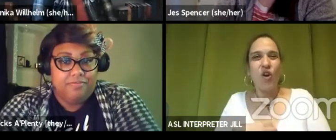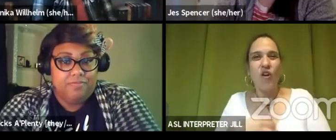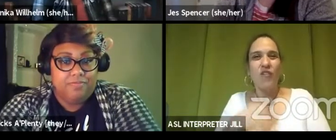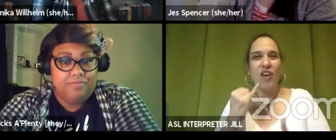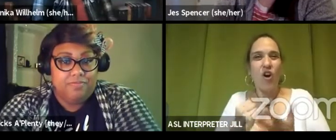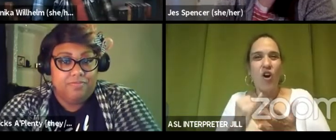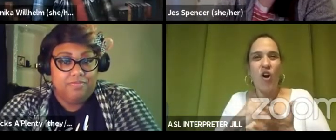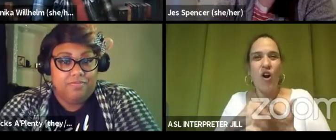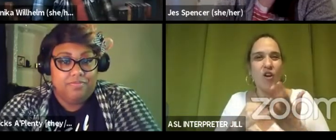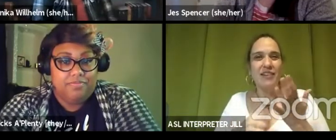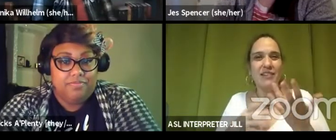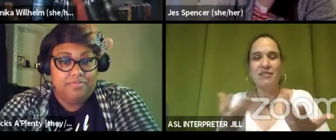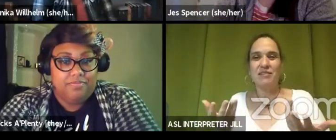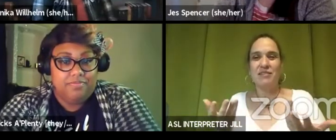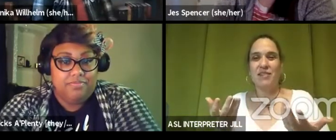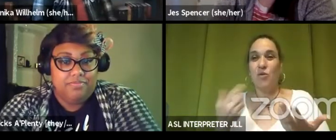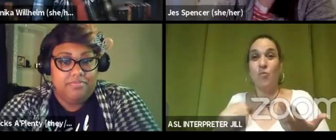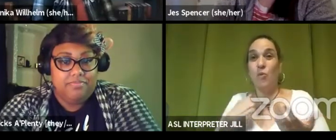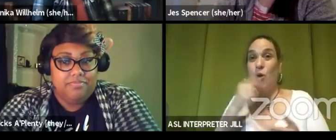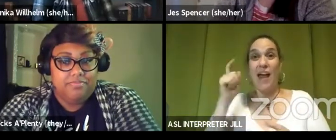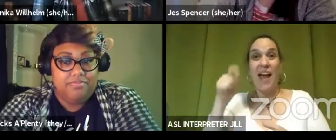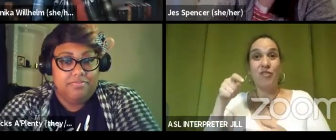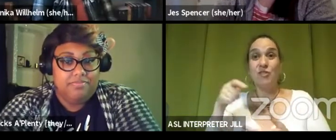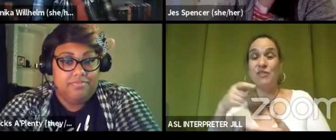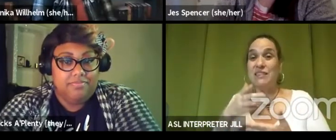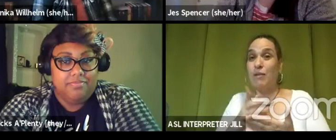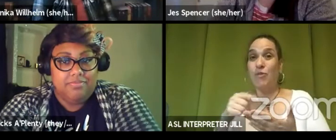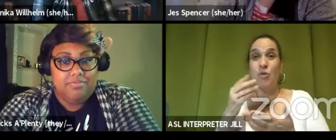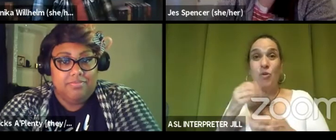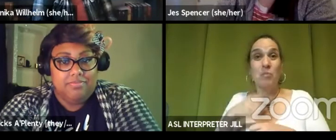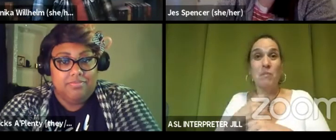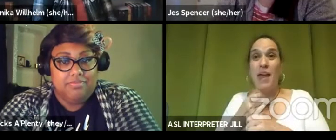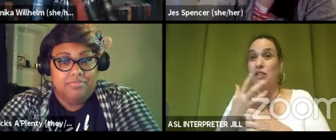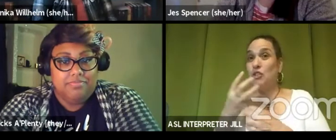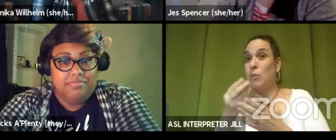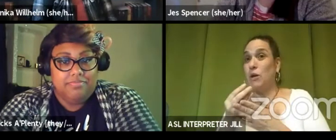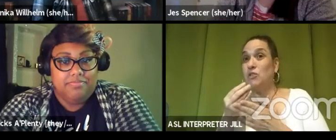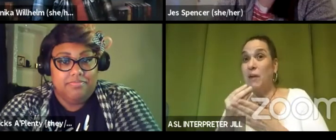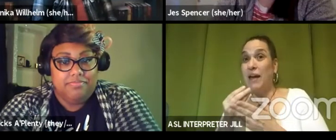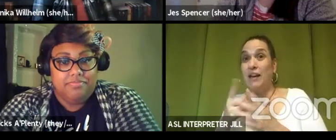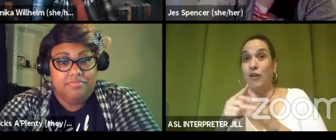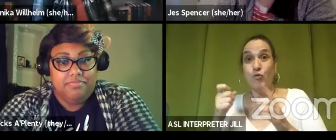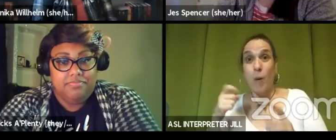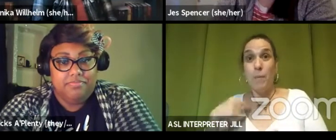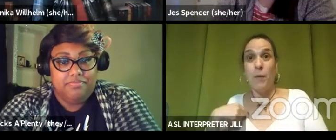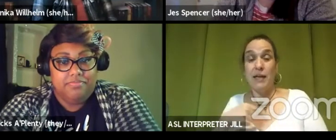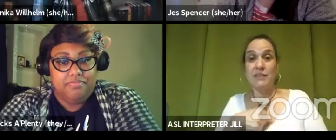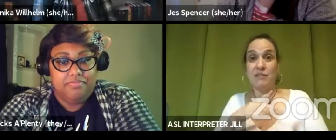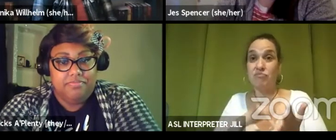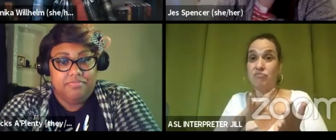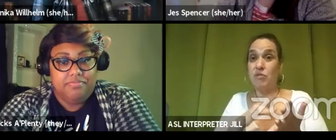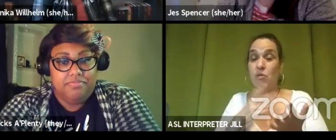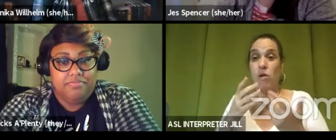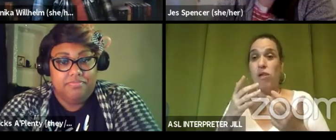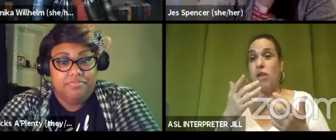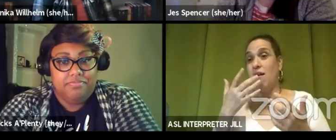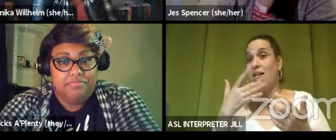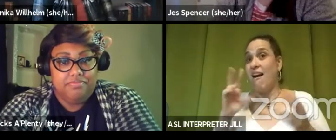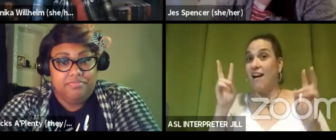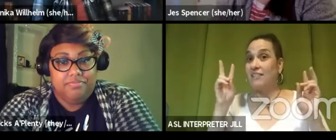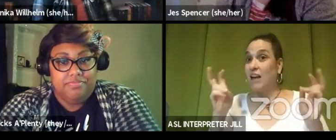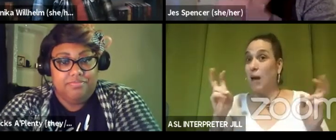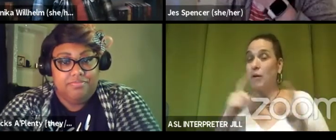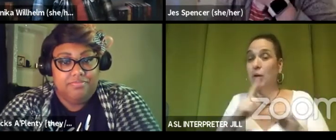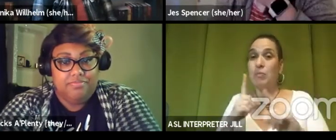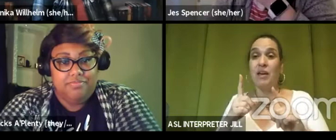that, especially when some of y'all are making so much money on the back end. But I don't know. I mean, maybe this is a hot take or something, but your job is